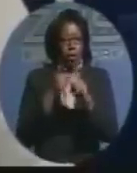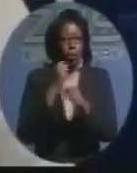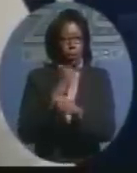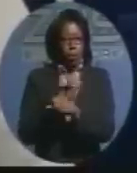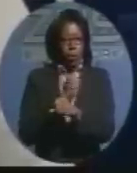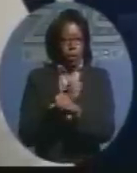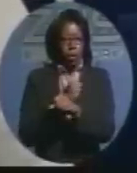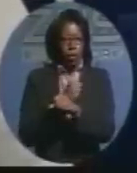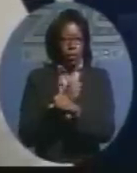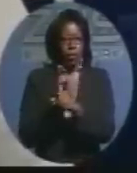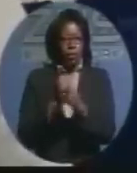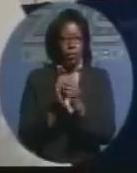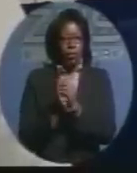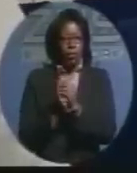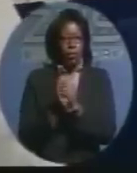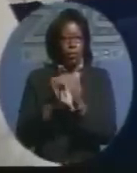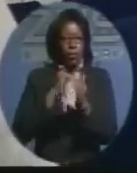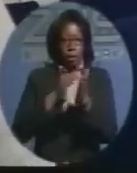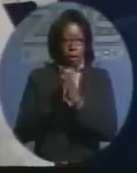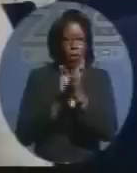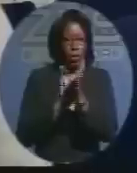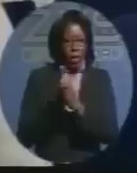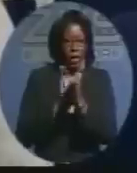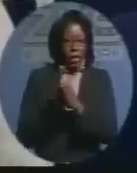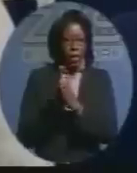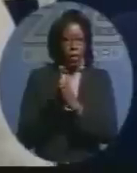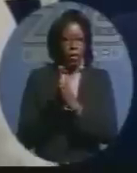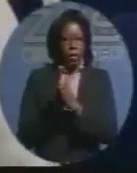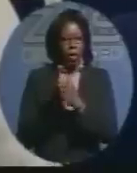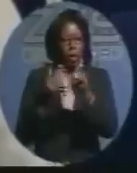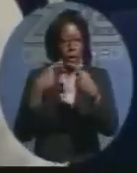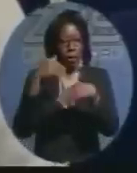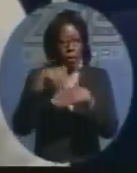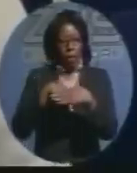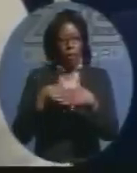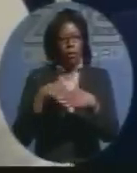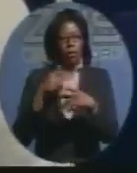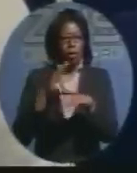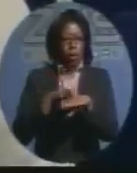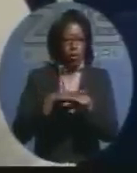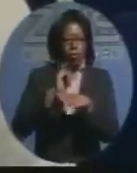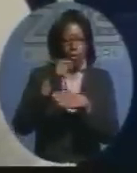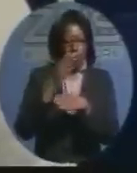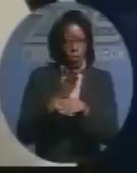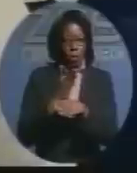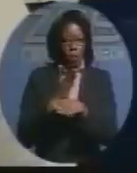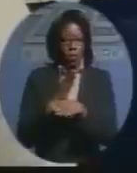work. I am enthusiastic about coming into the job of